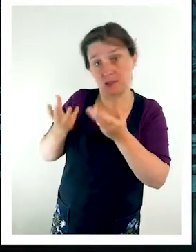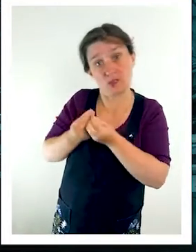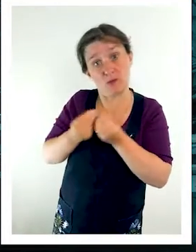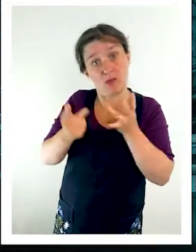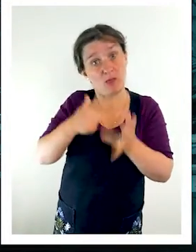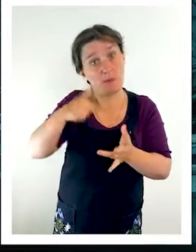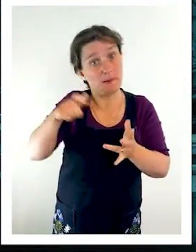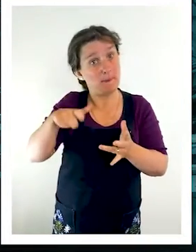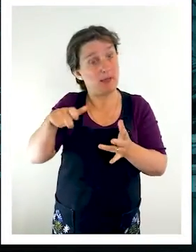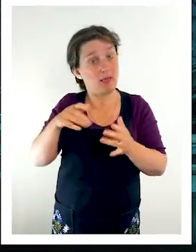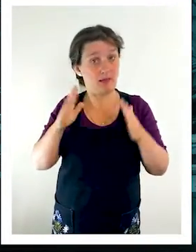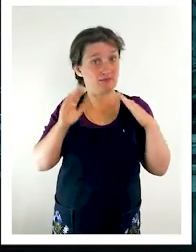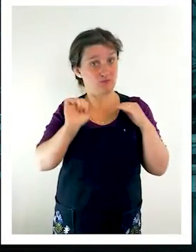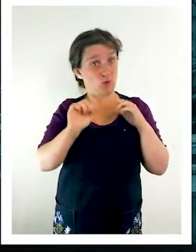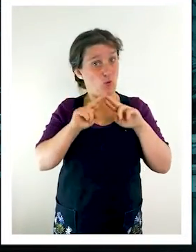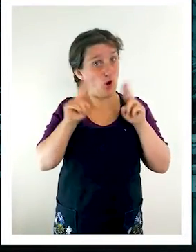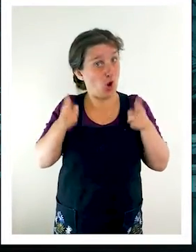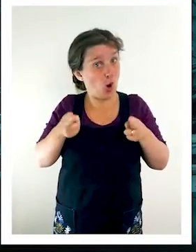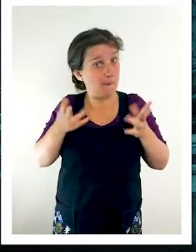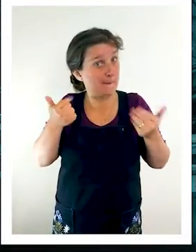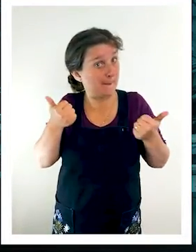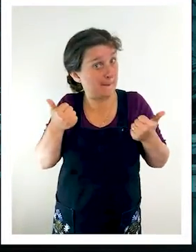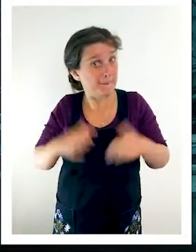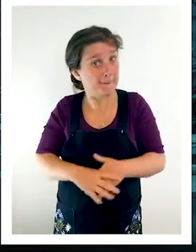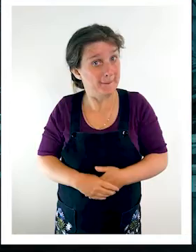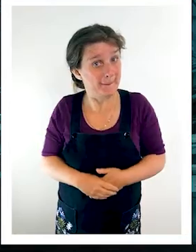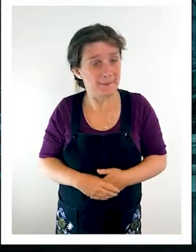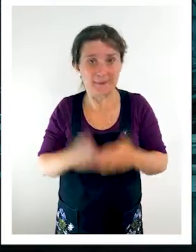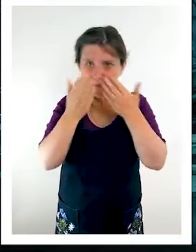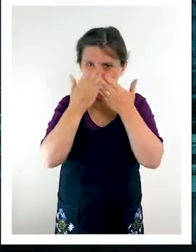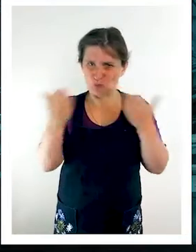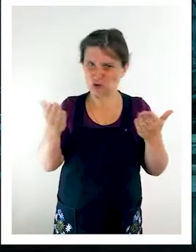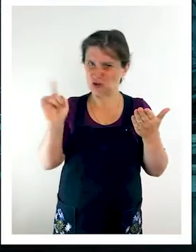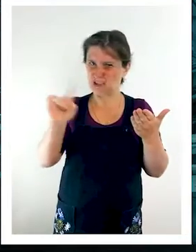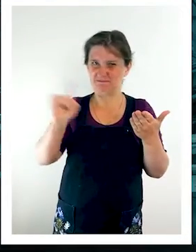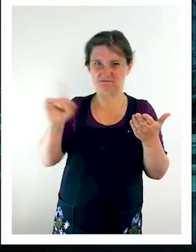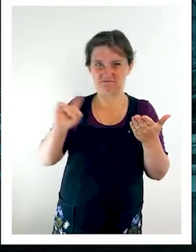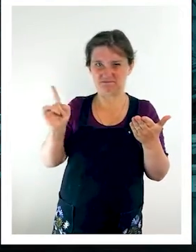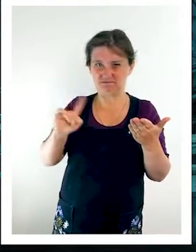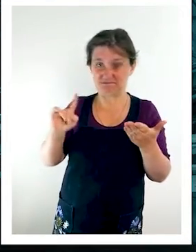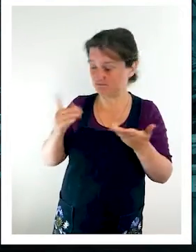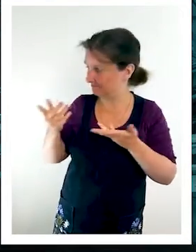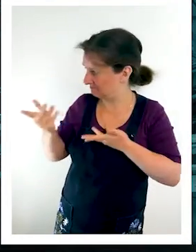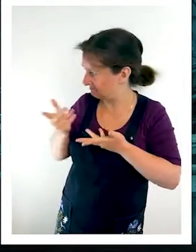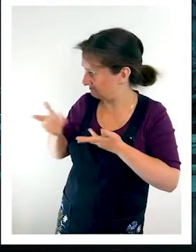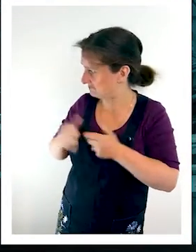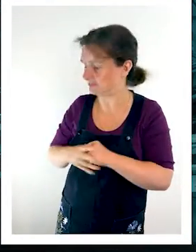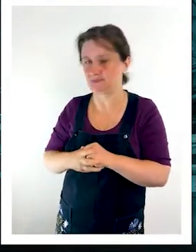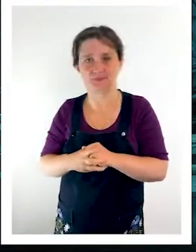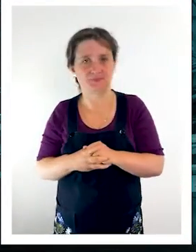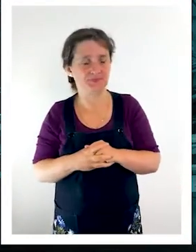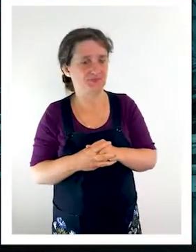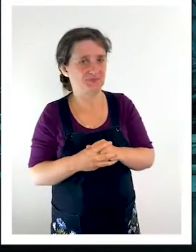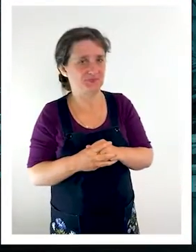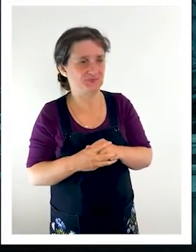your mind when you hear the word worship. Go.